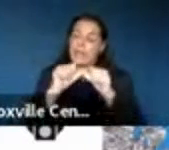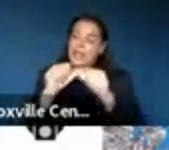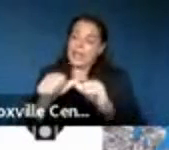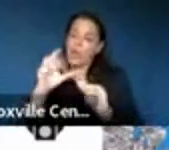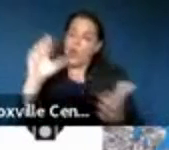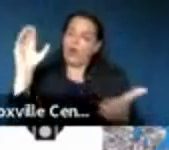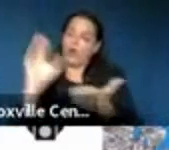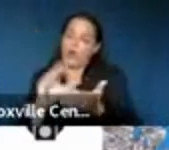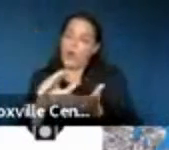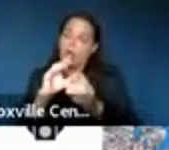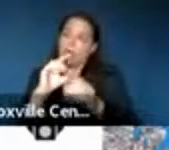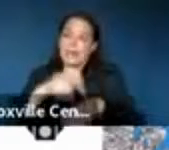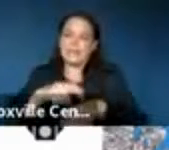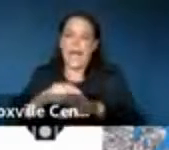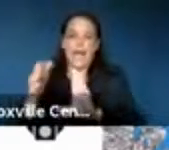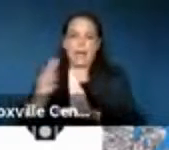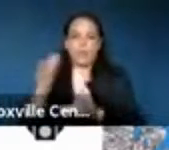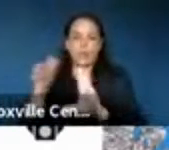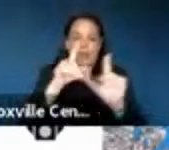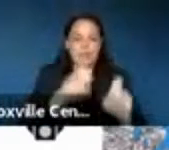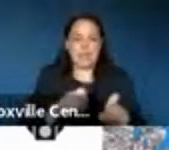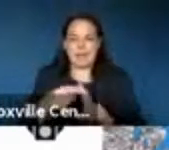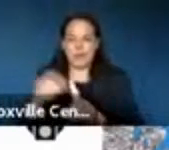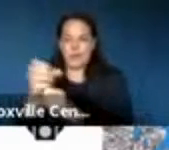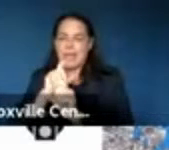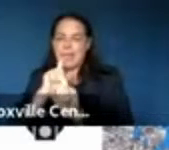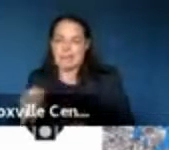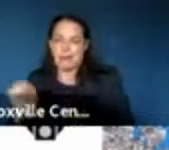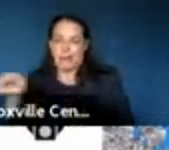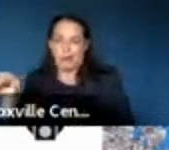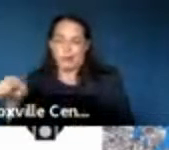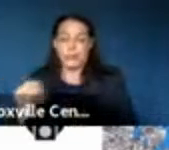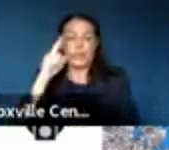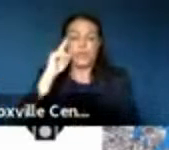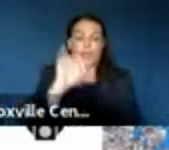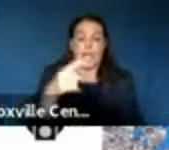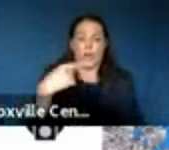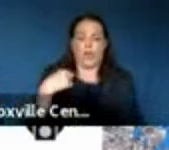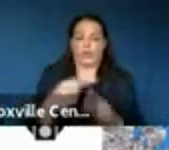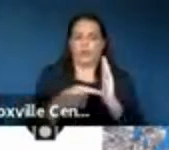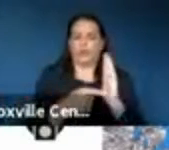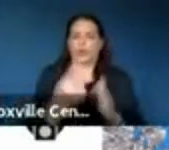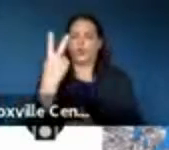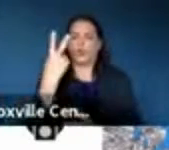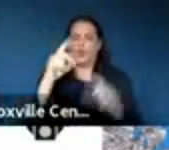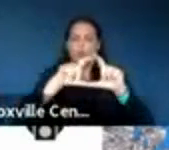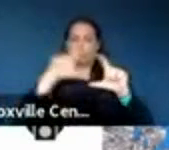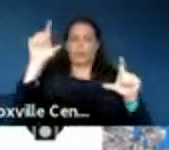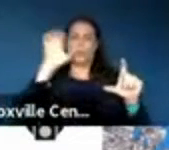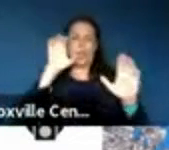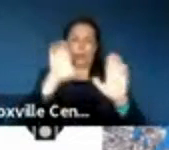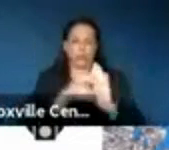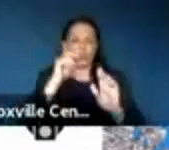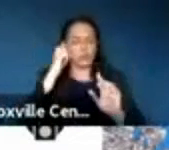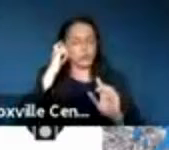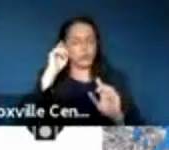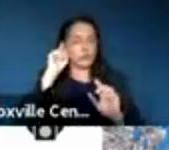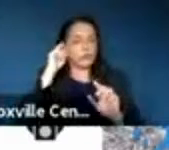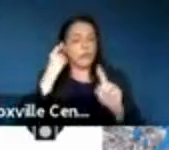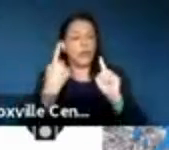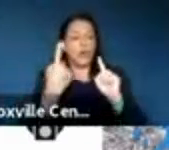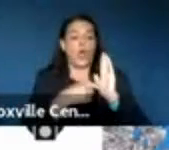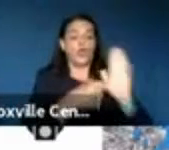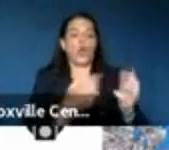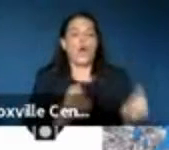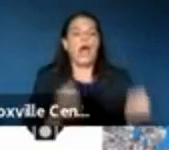reporting turnaround time. For this benchmark, we are utilizing 2 bar graphs, one that shows a sample of the test conducted